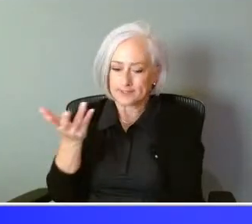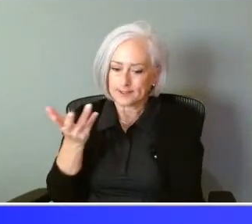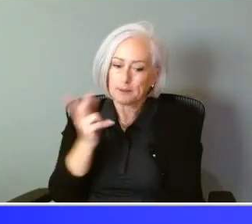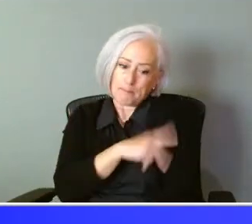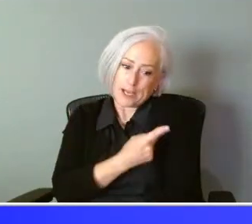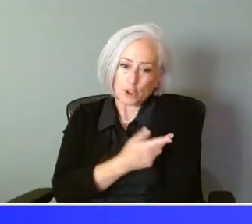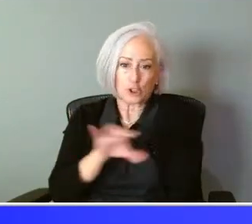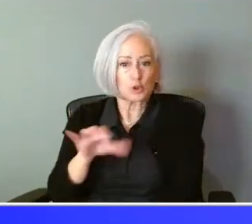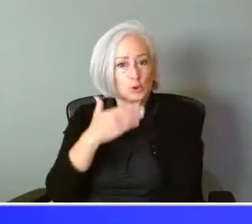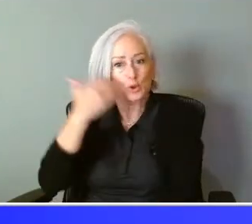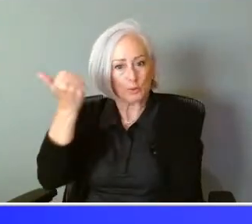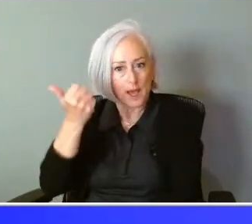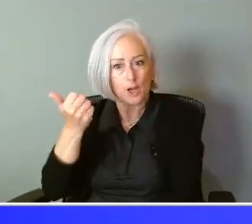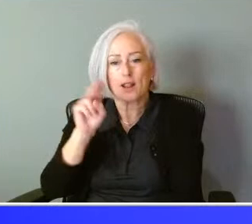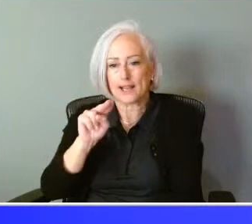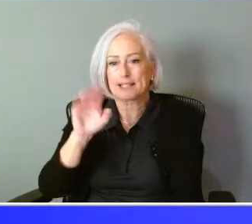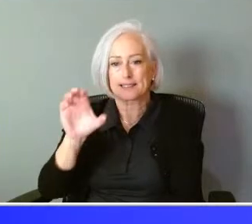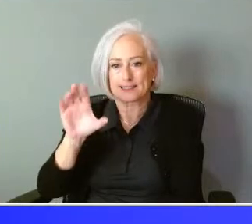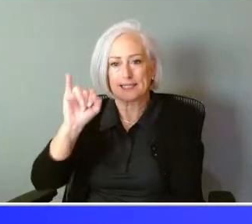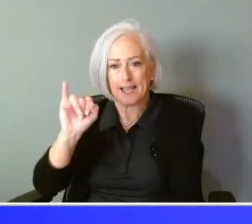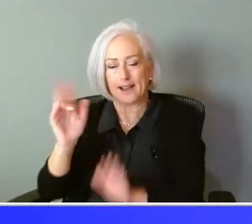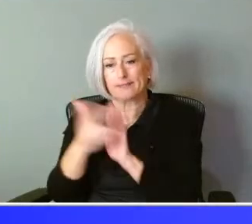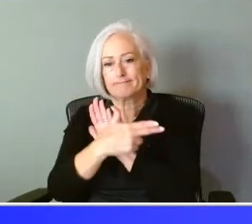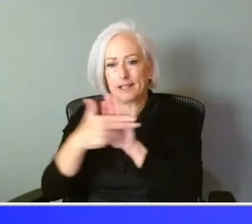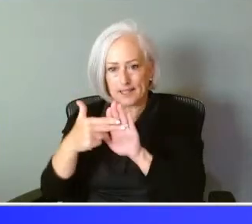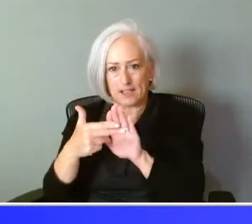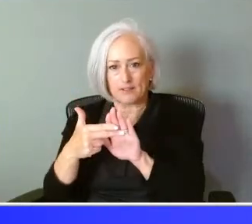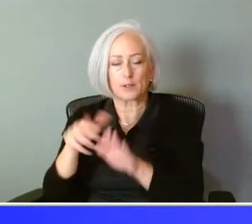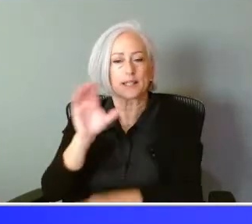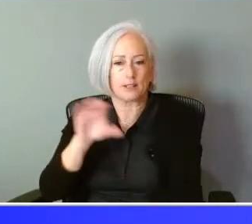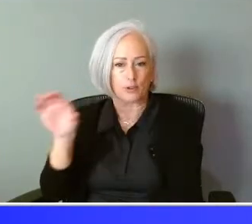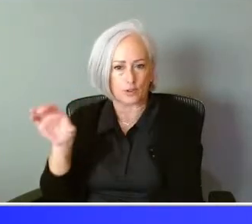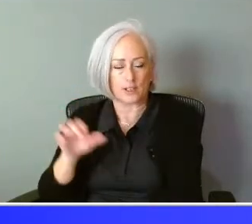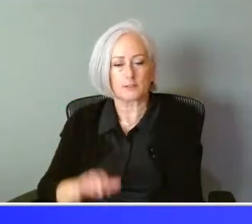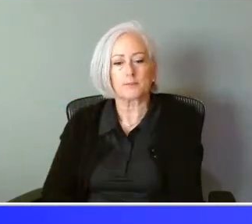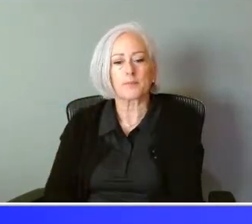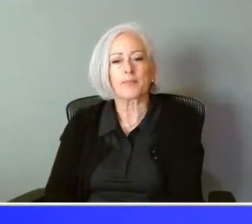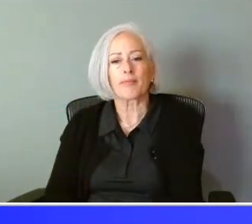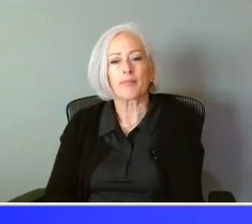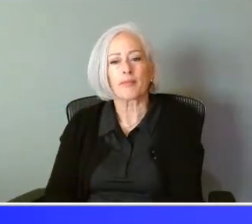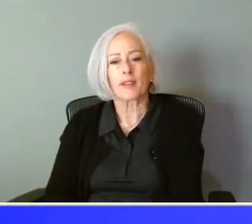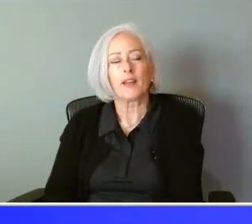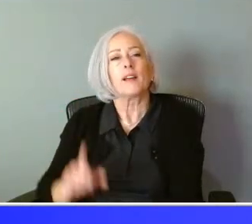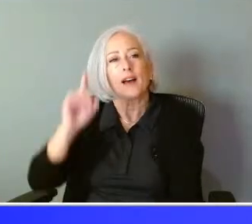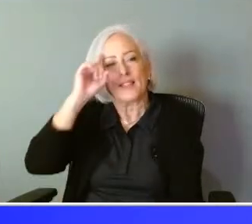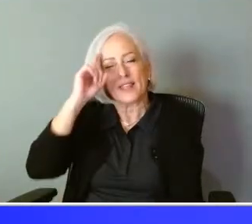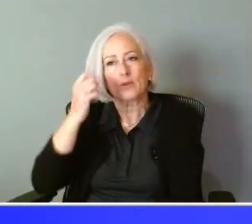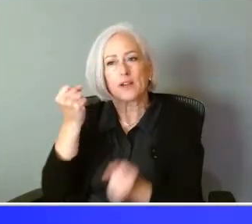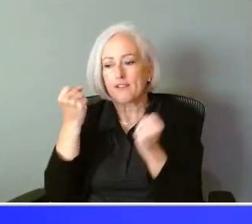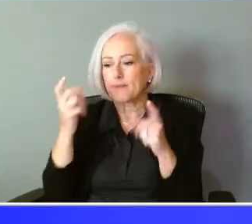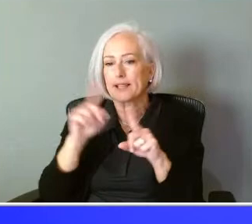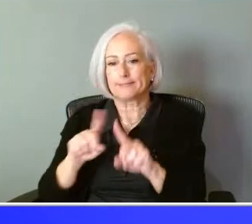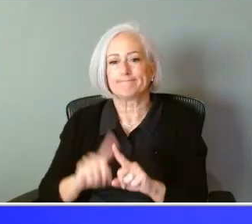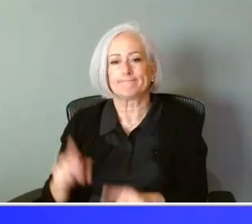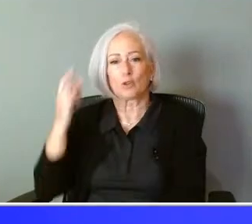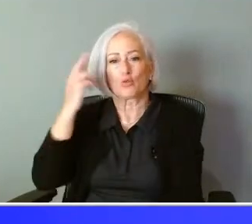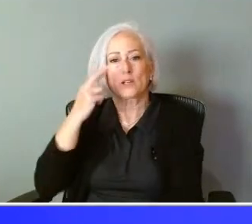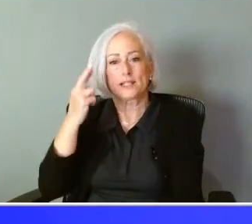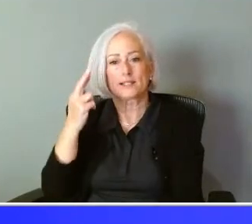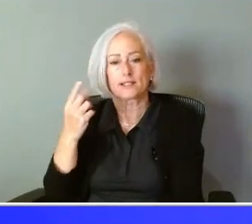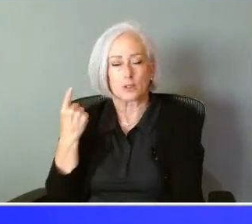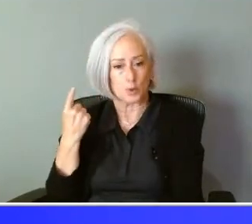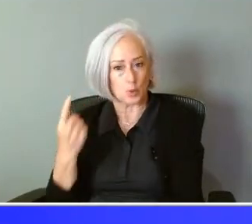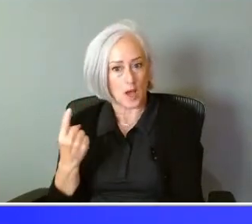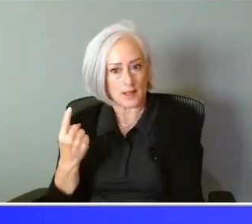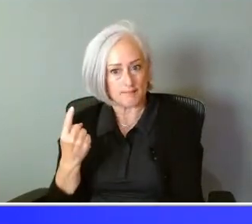an NCI designated comprehensive cancer center, and I think there's a number of reasons for that, one of which is we have